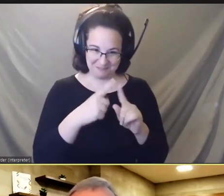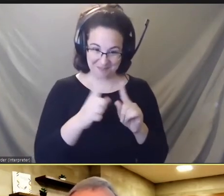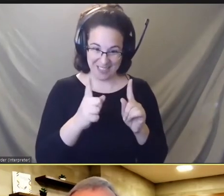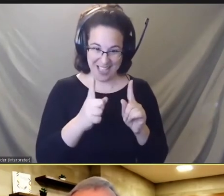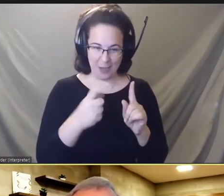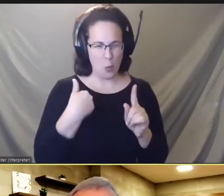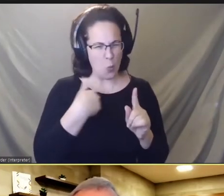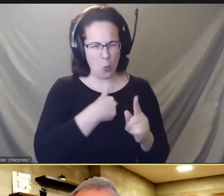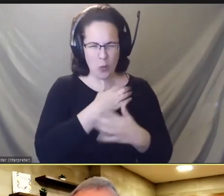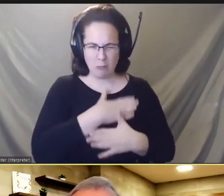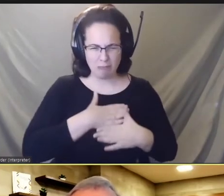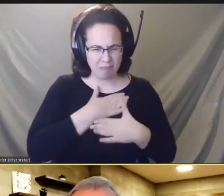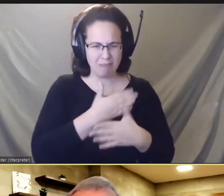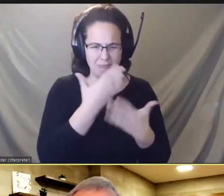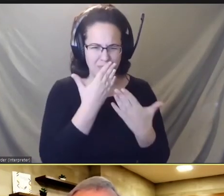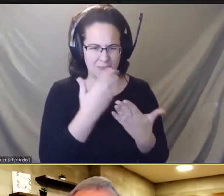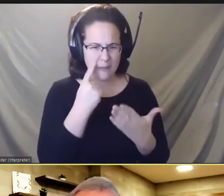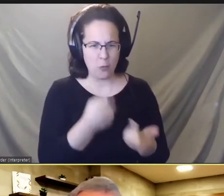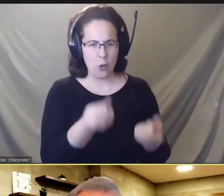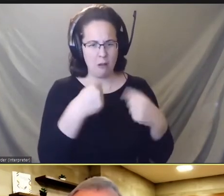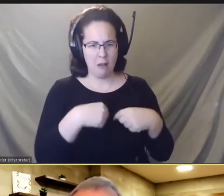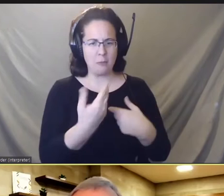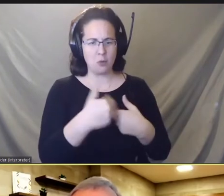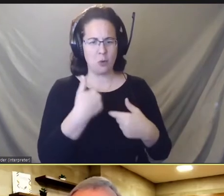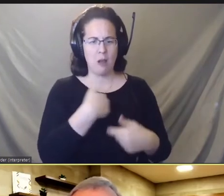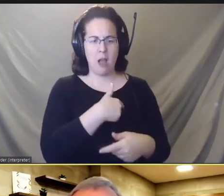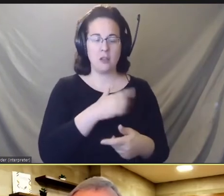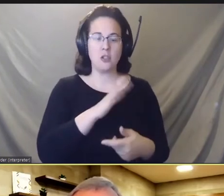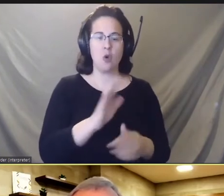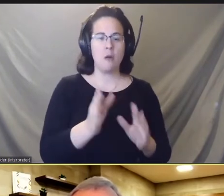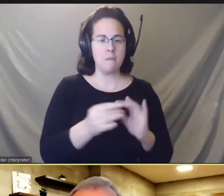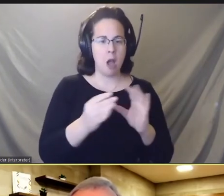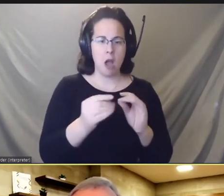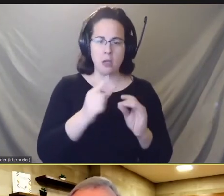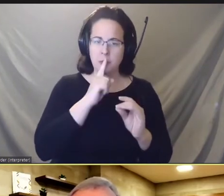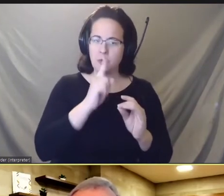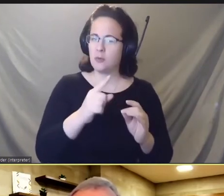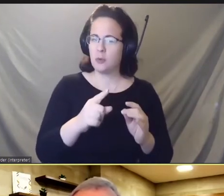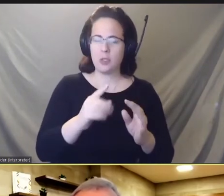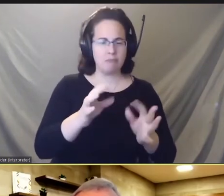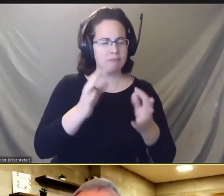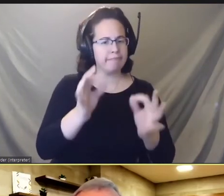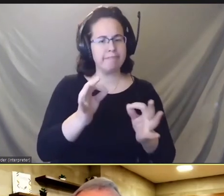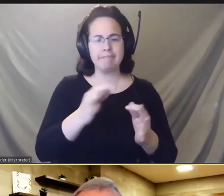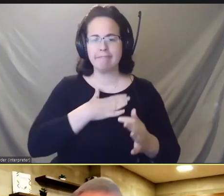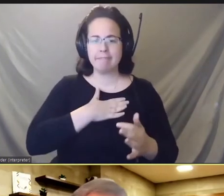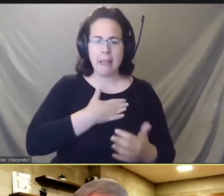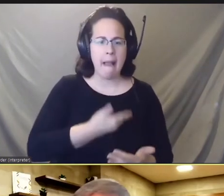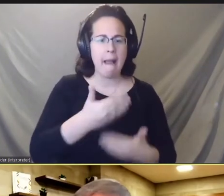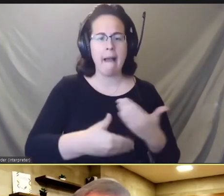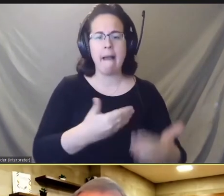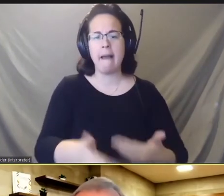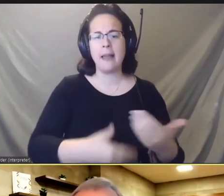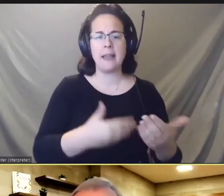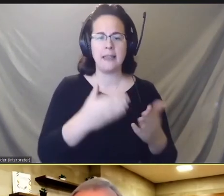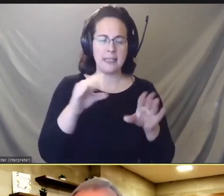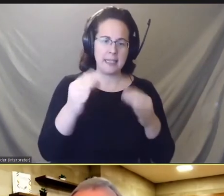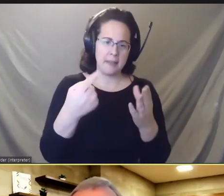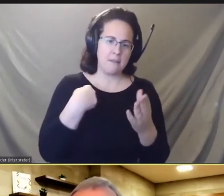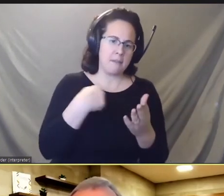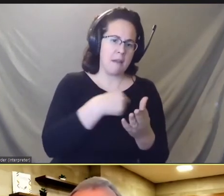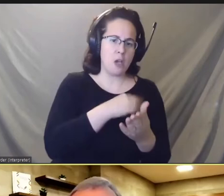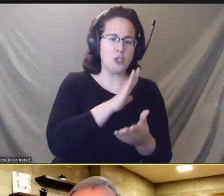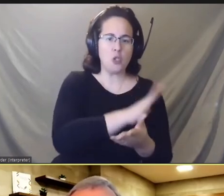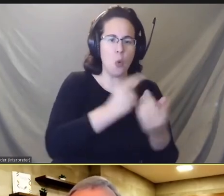coming out. It's as always, your remarks are insightful and very kind, giving us due